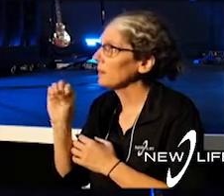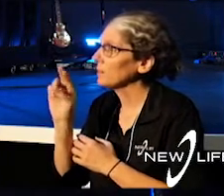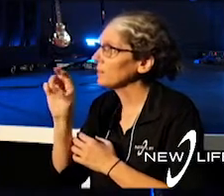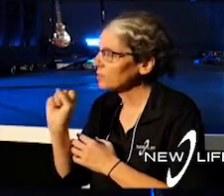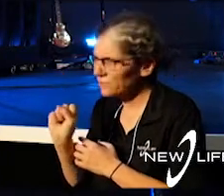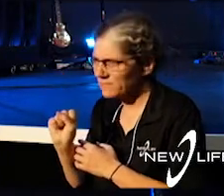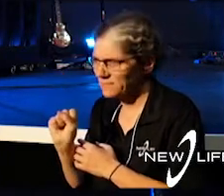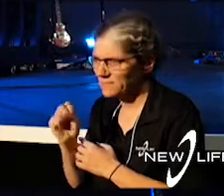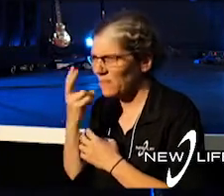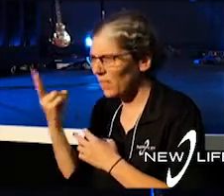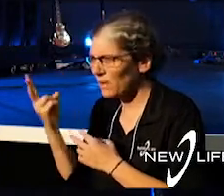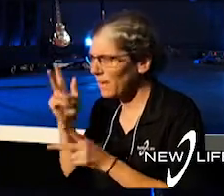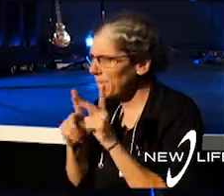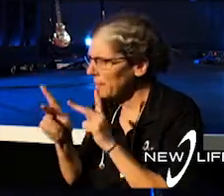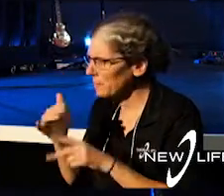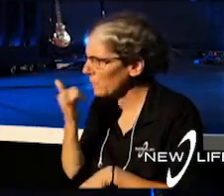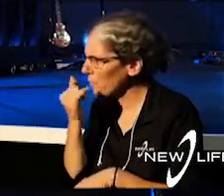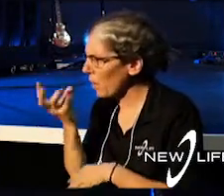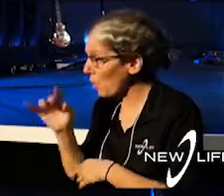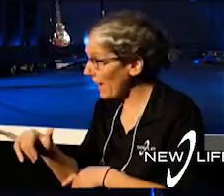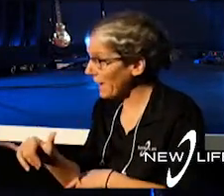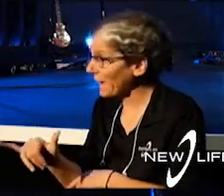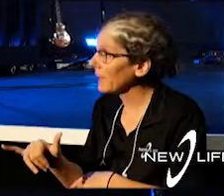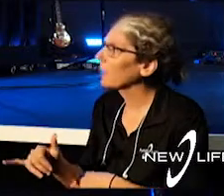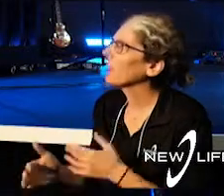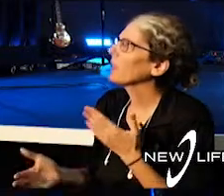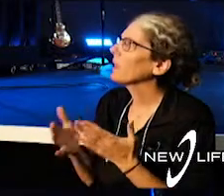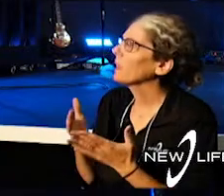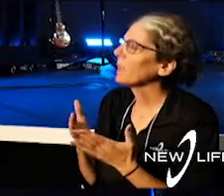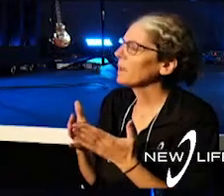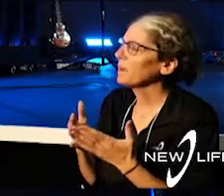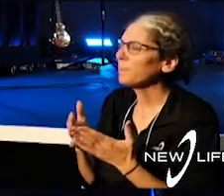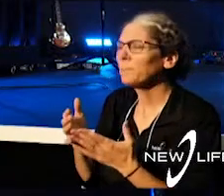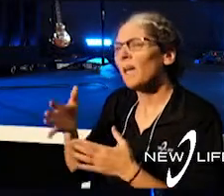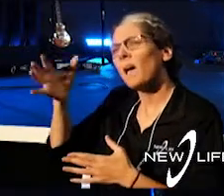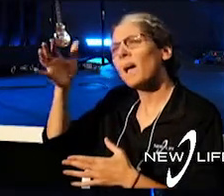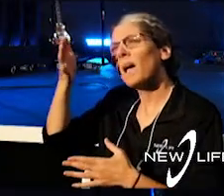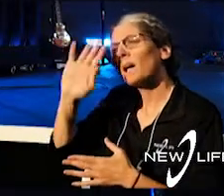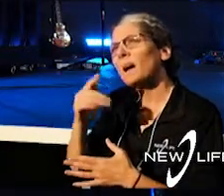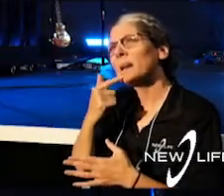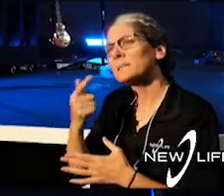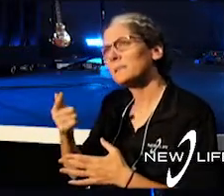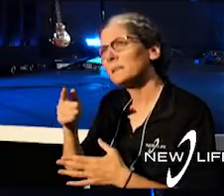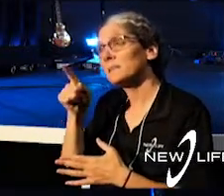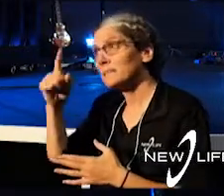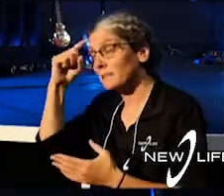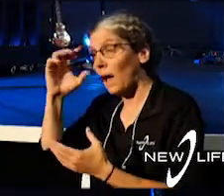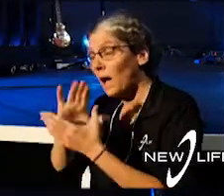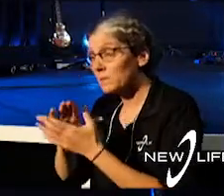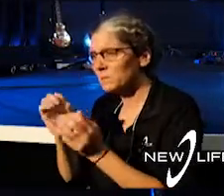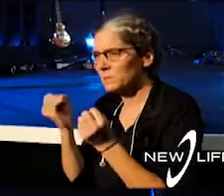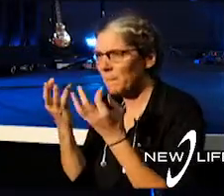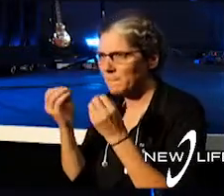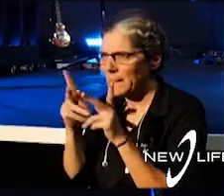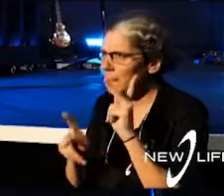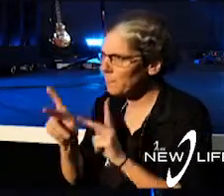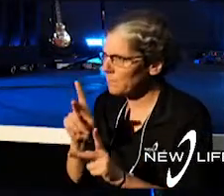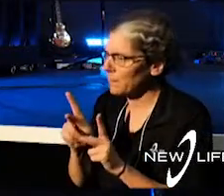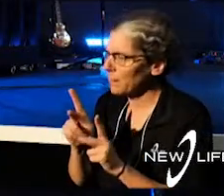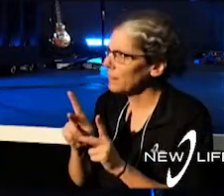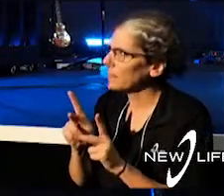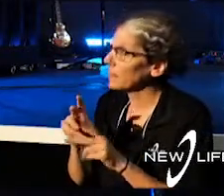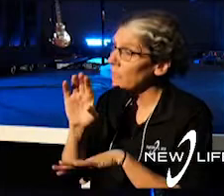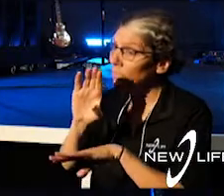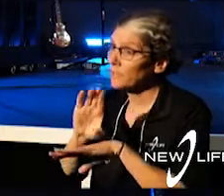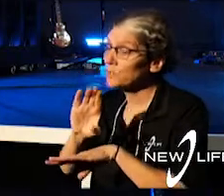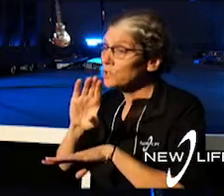Old Testament, God describes himself several times as a husband to his people. In the New Testament, the